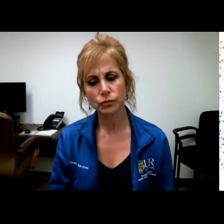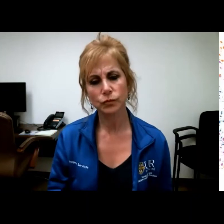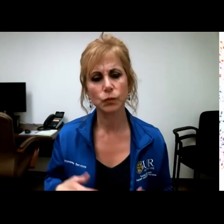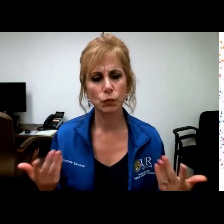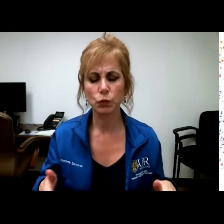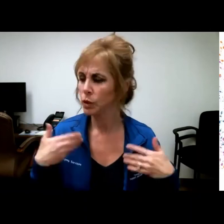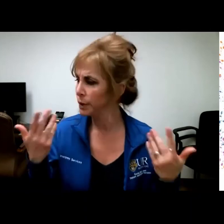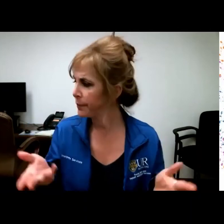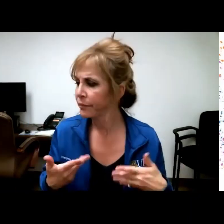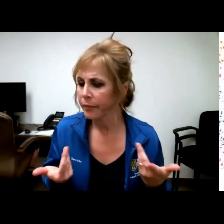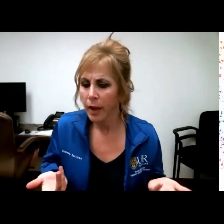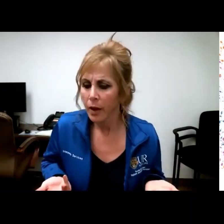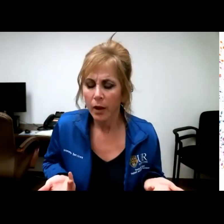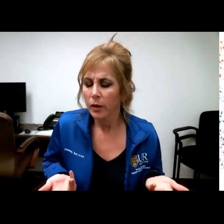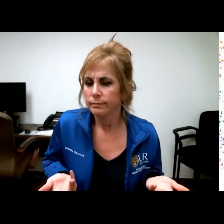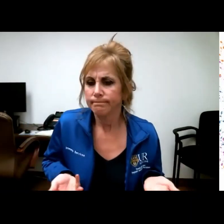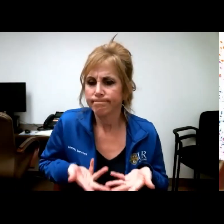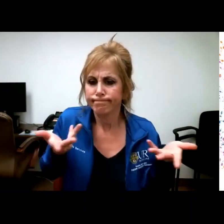language,